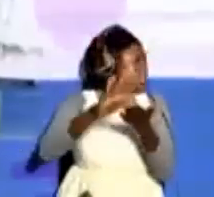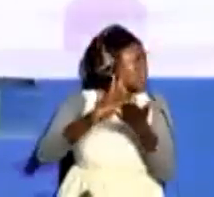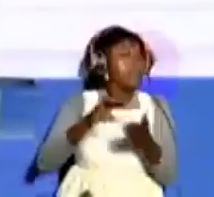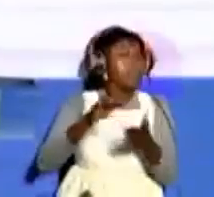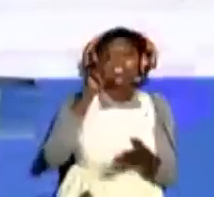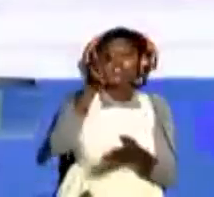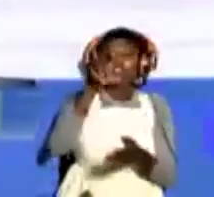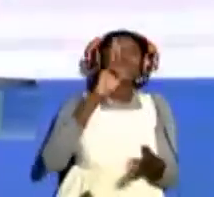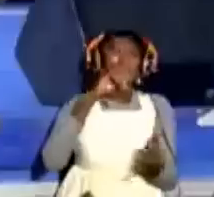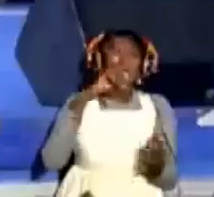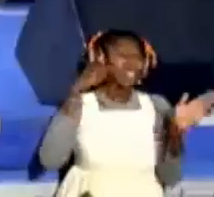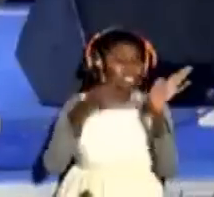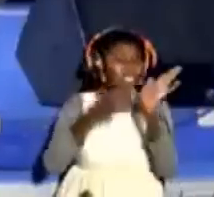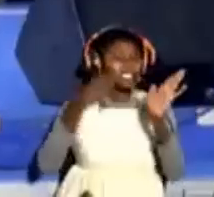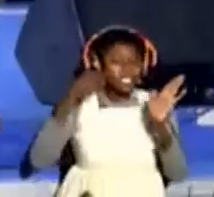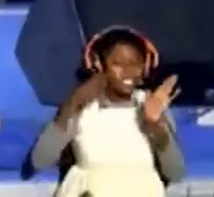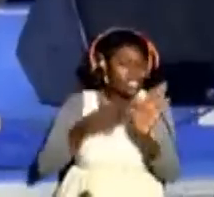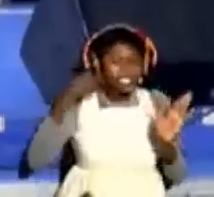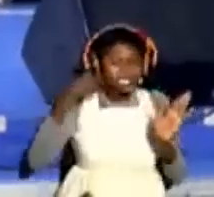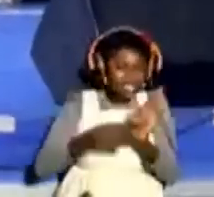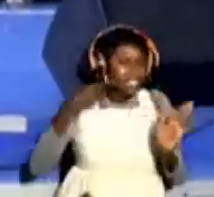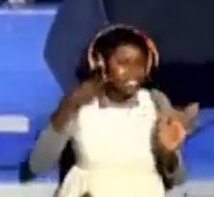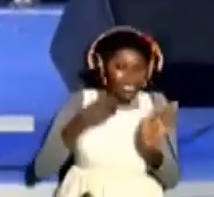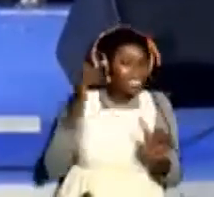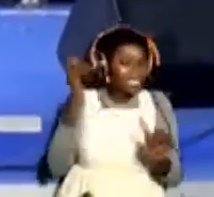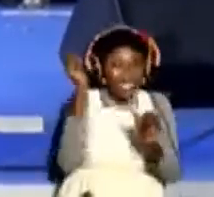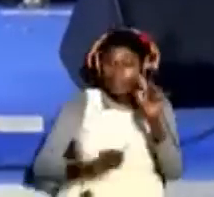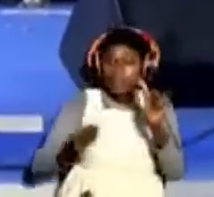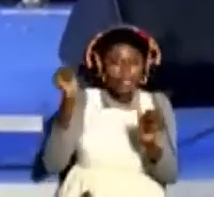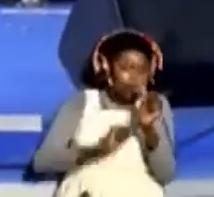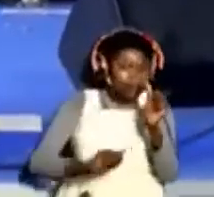You are checking every day because you want to progress.